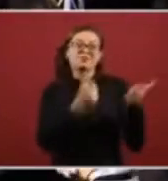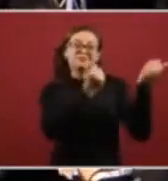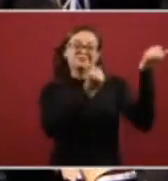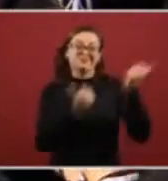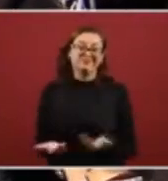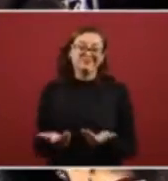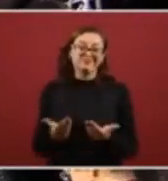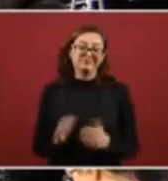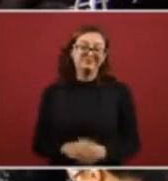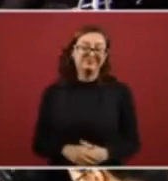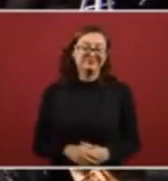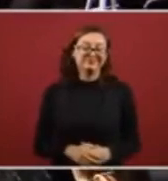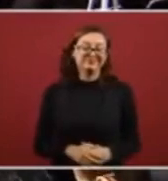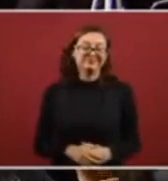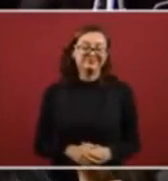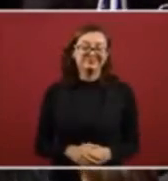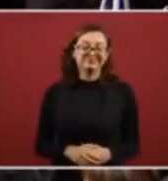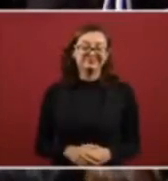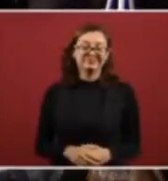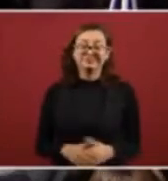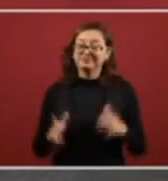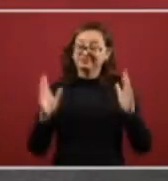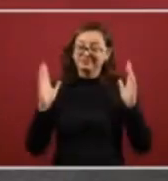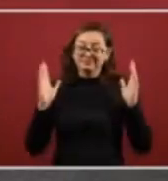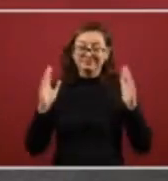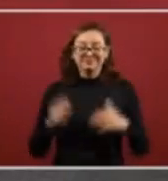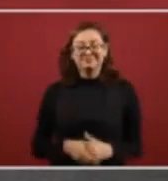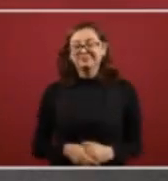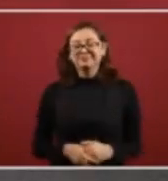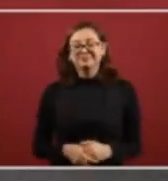to bring us the gas from the U.S.